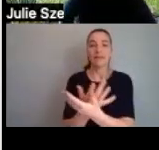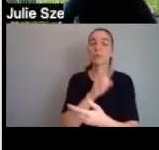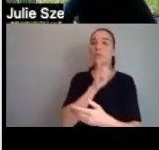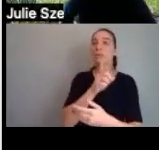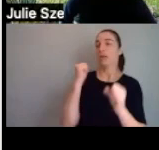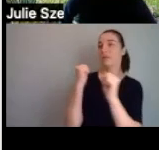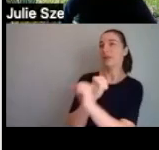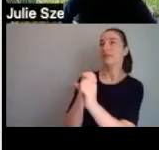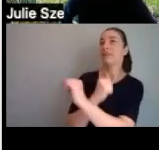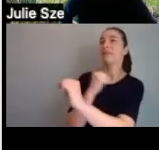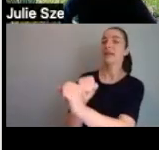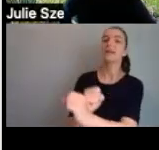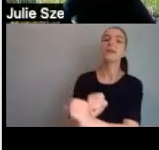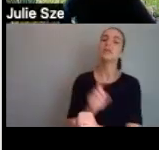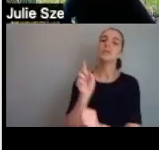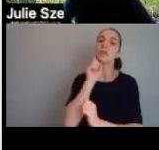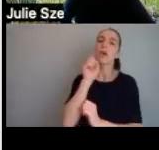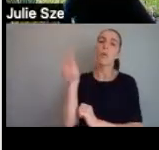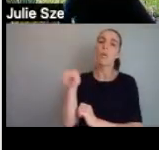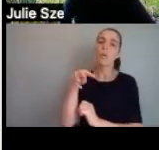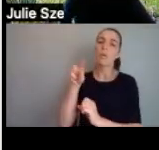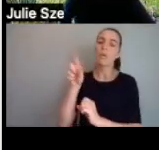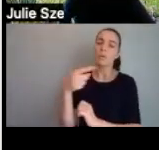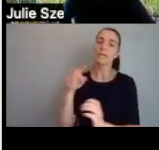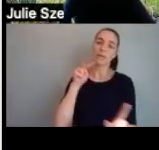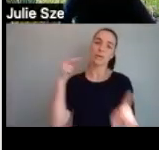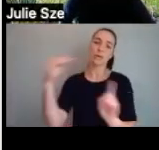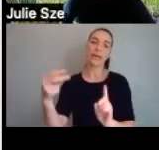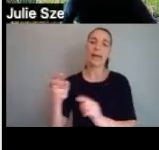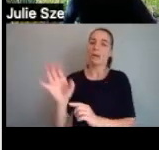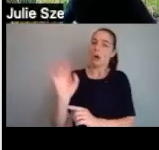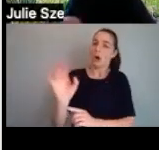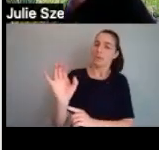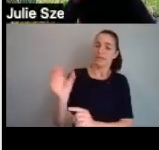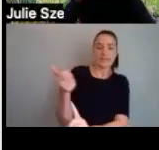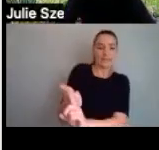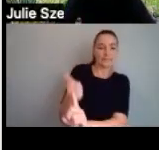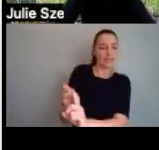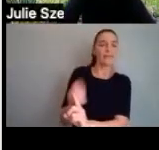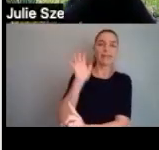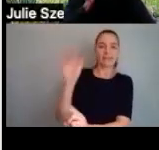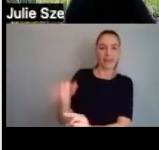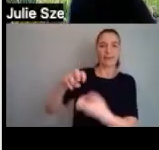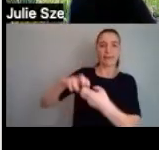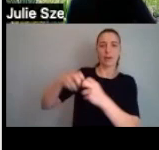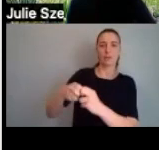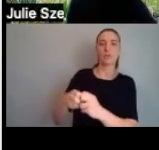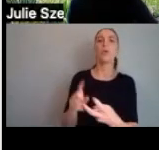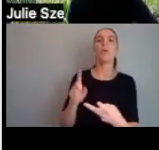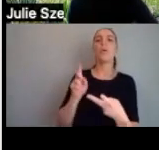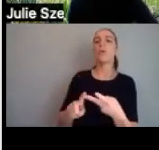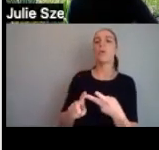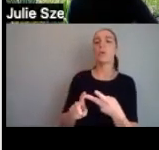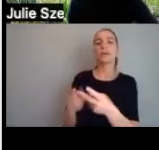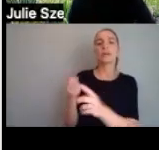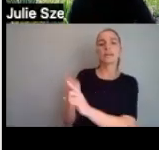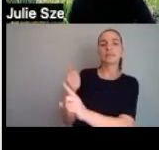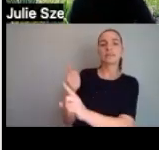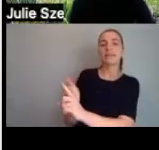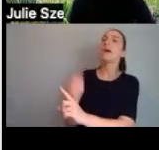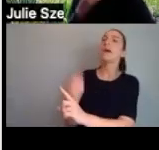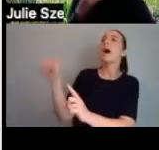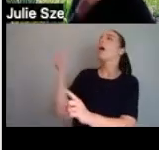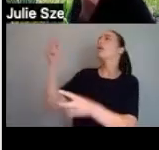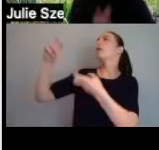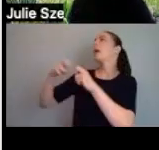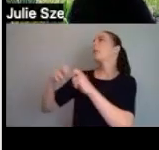carbon per se or looking, um, up in the sky as, uh, my colleague, uh, activist, the Gopal Dayanani says, you